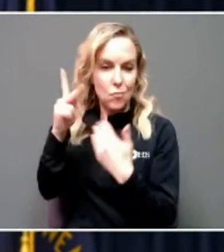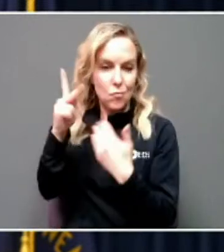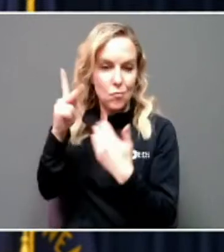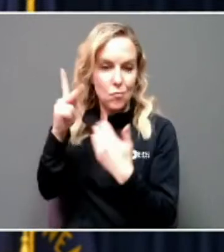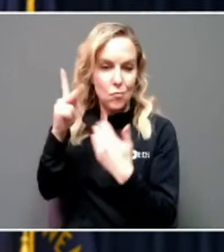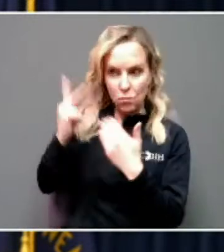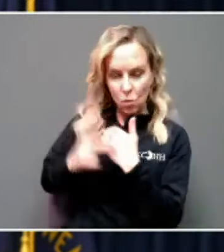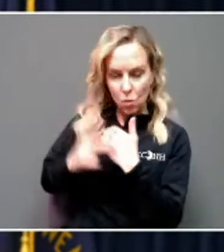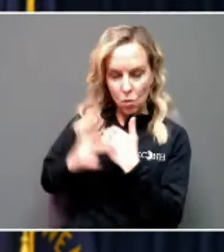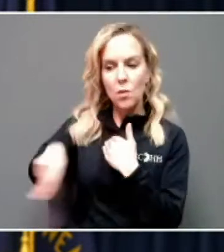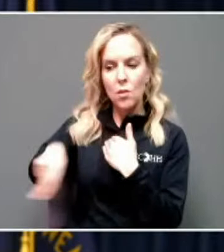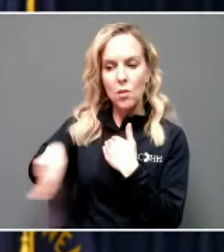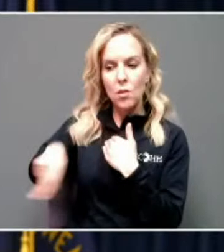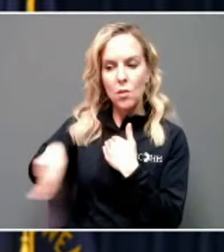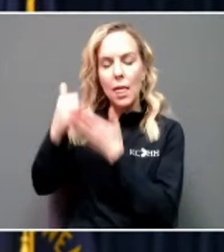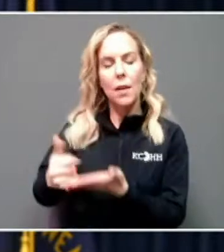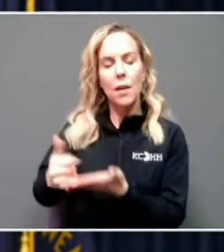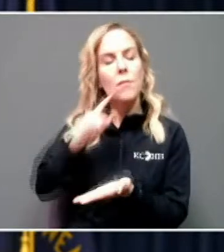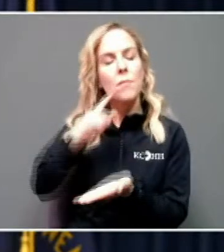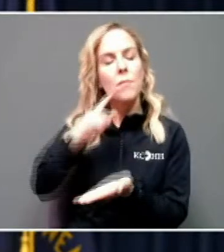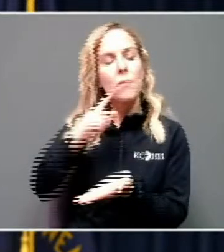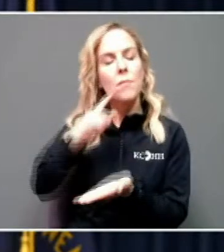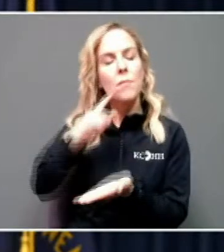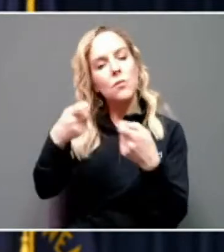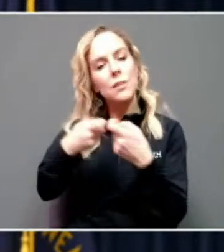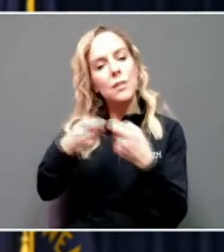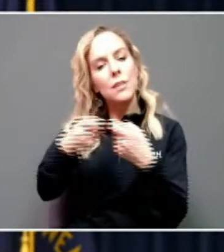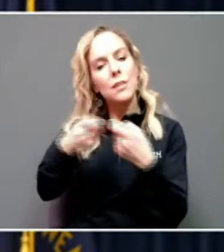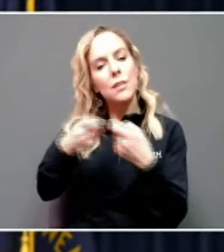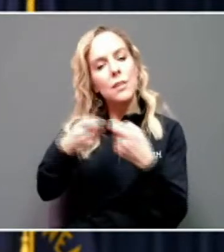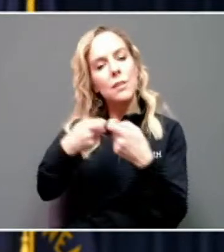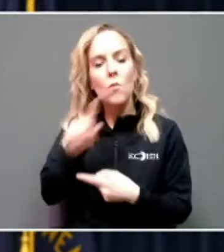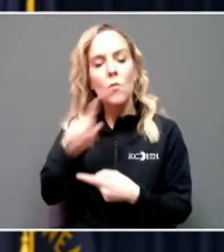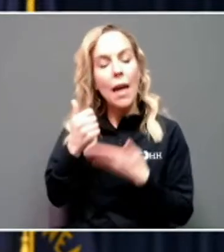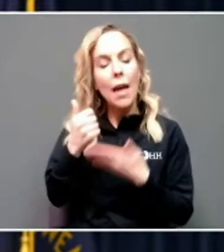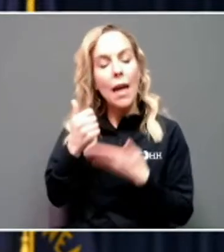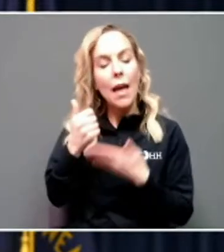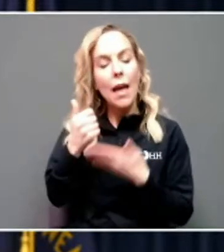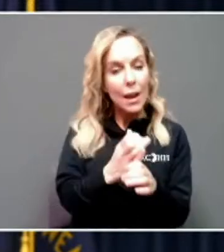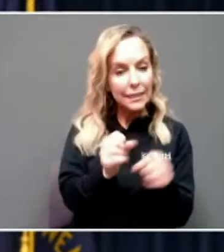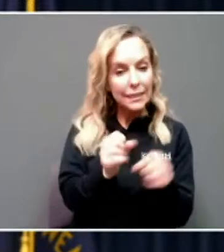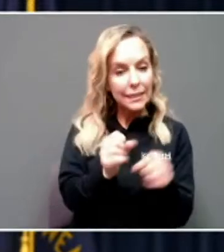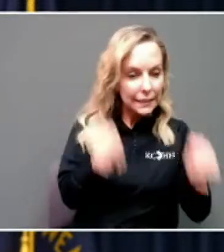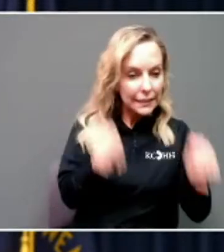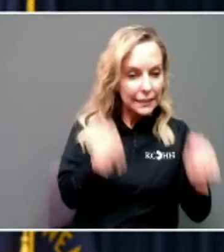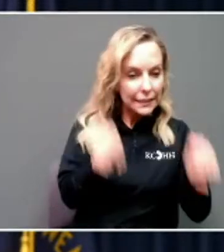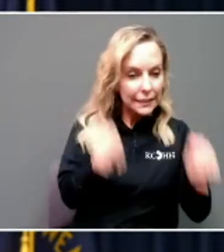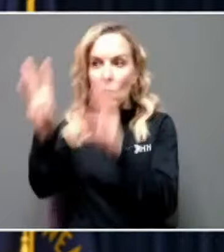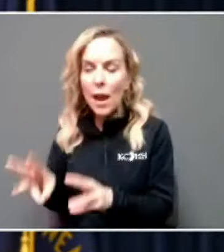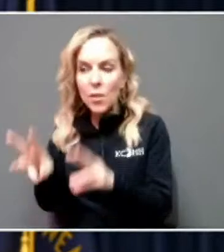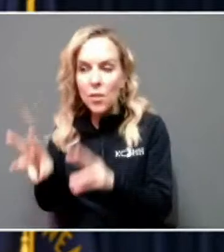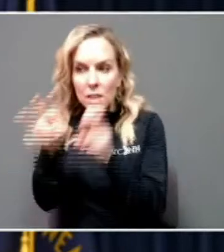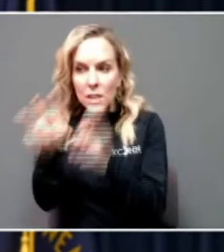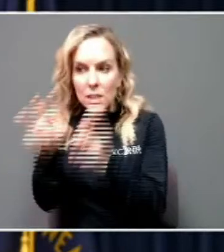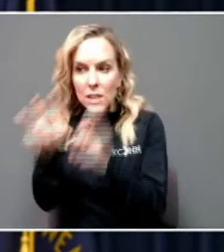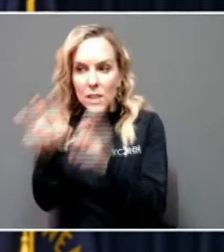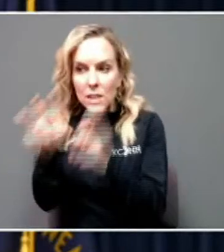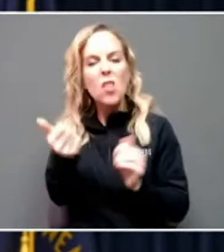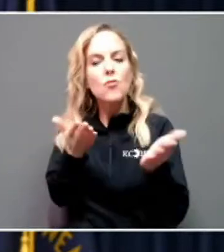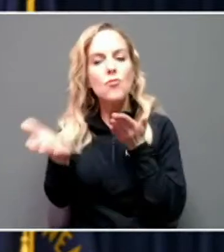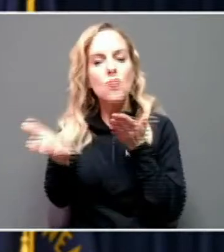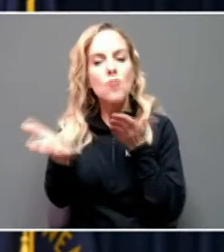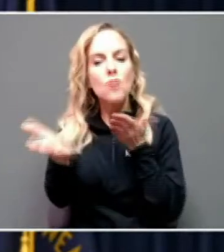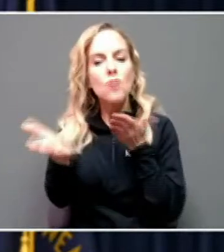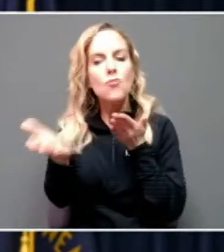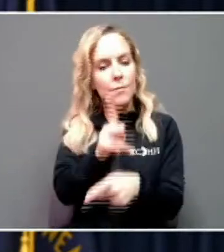paying utility bills. LIHEAP also provides crisis assistance, weatherization, and other services that help keep Kentuckians safe in